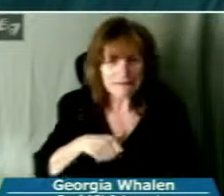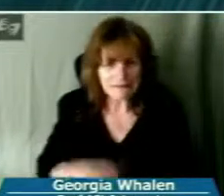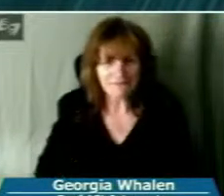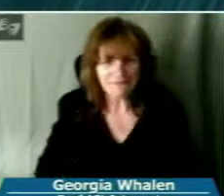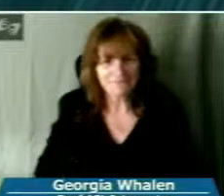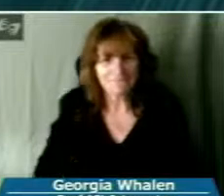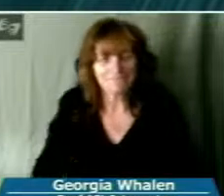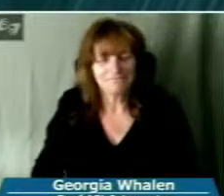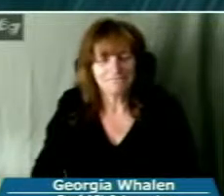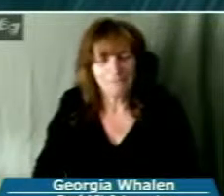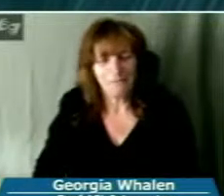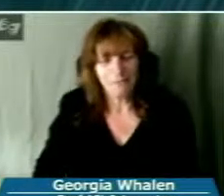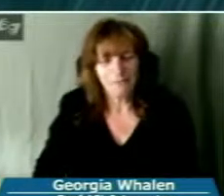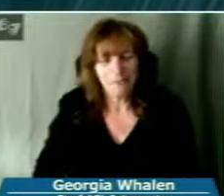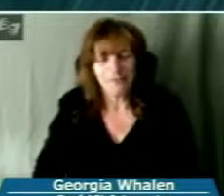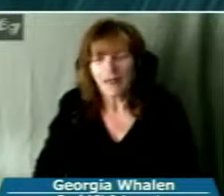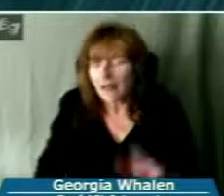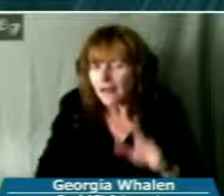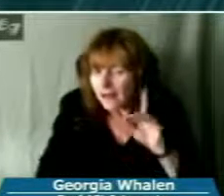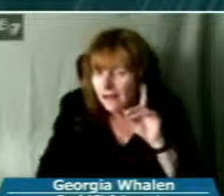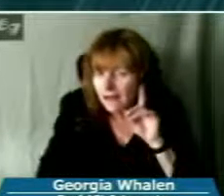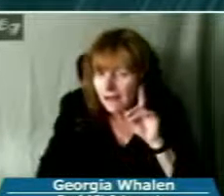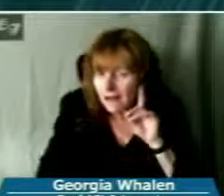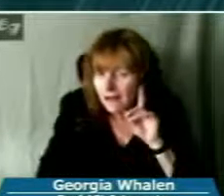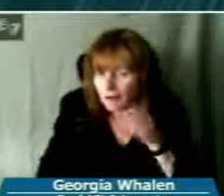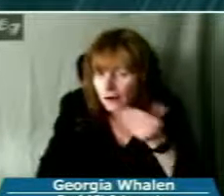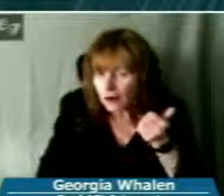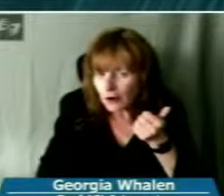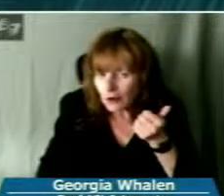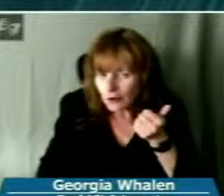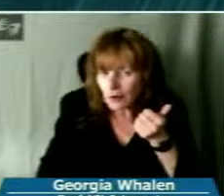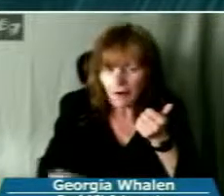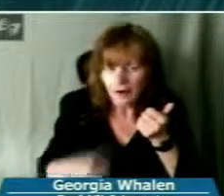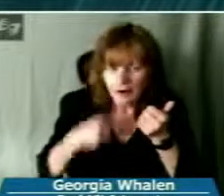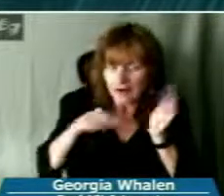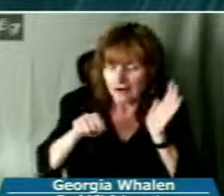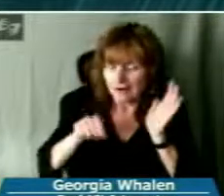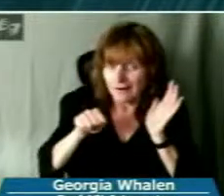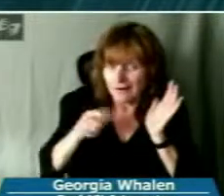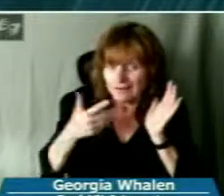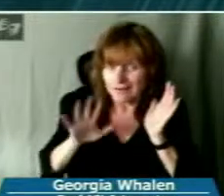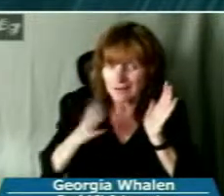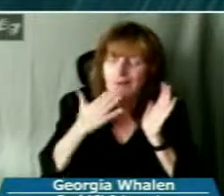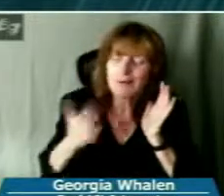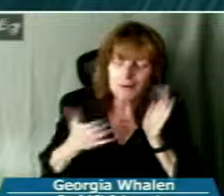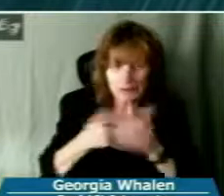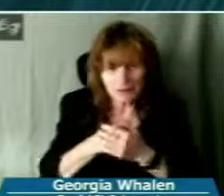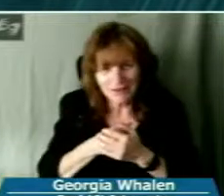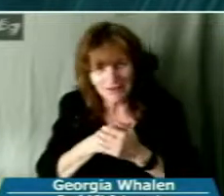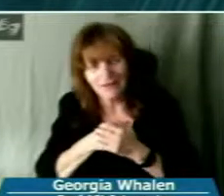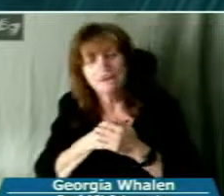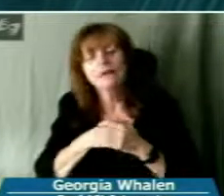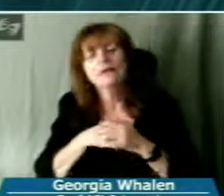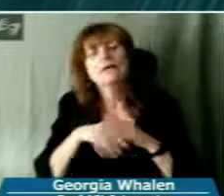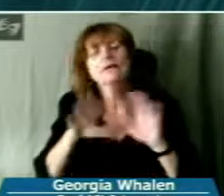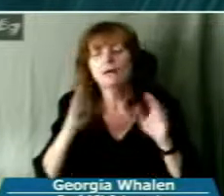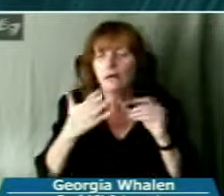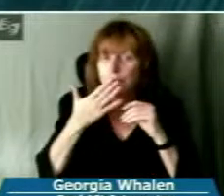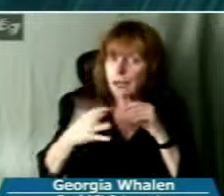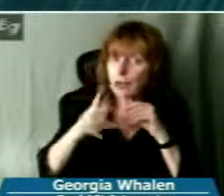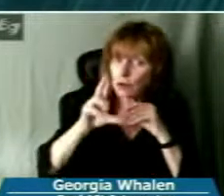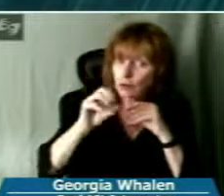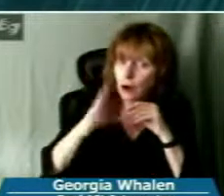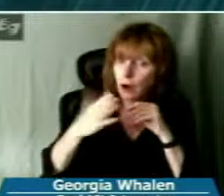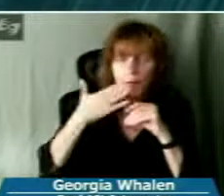Let me just get rid of this. Thank you. Yes, Rob, thank you very much. And thank you, Elizabeth and Paul. I mean, this